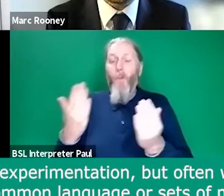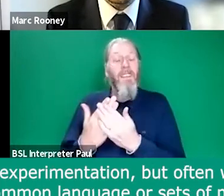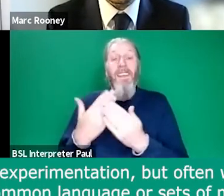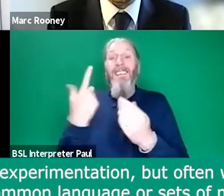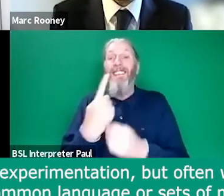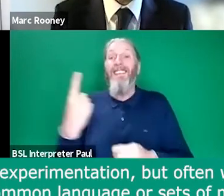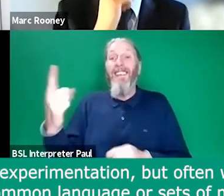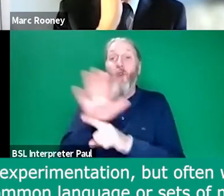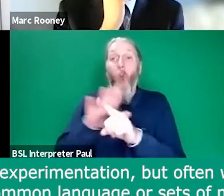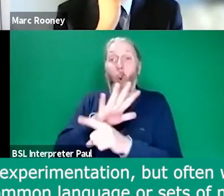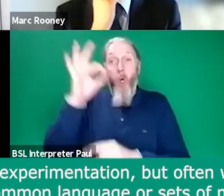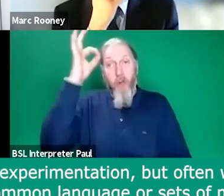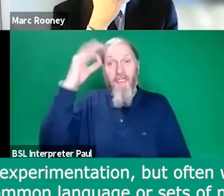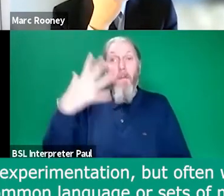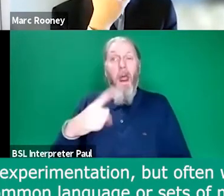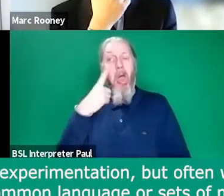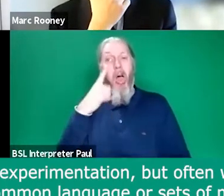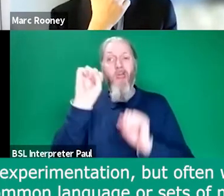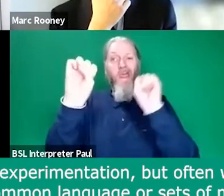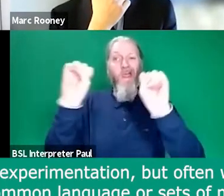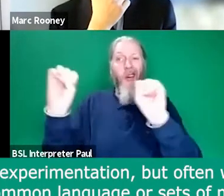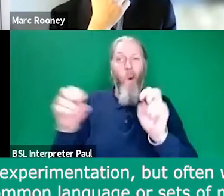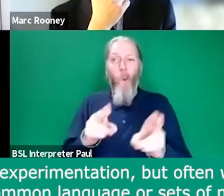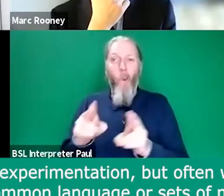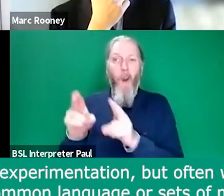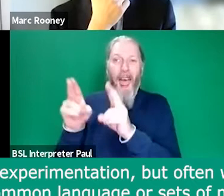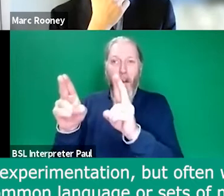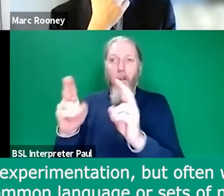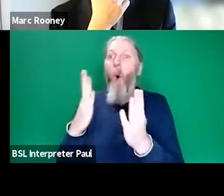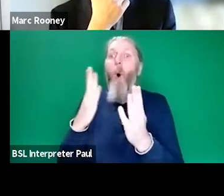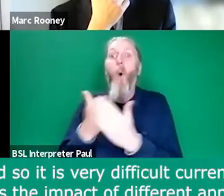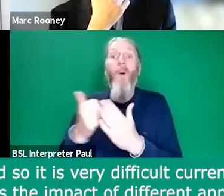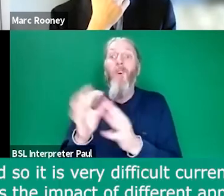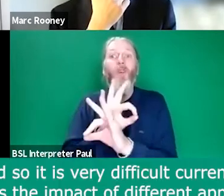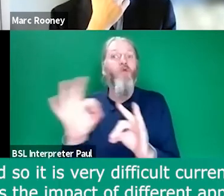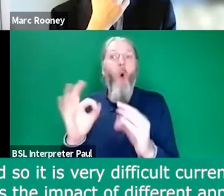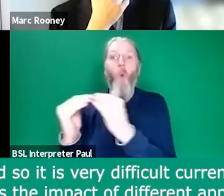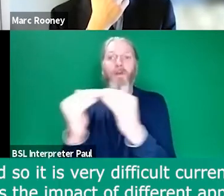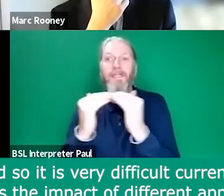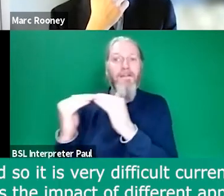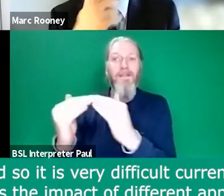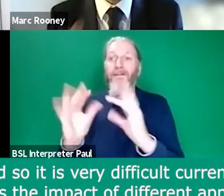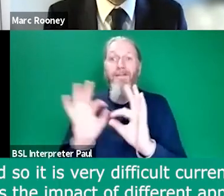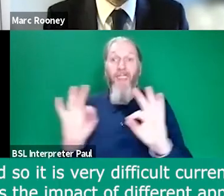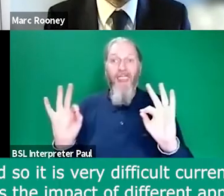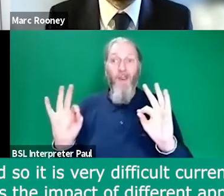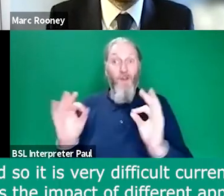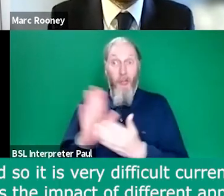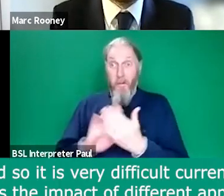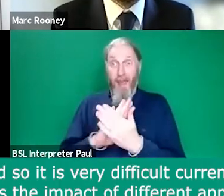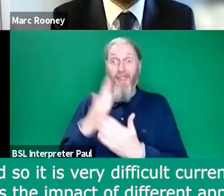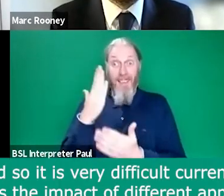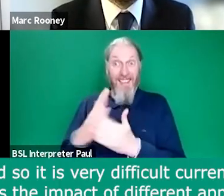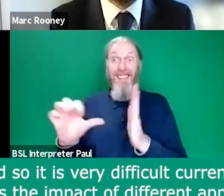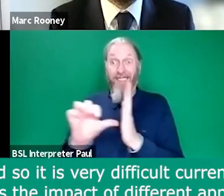and experimentation, but often without a common language or set of metrics. And so it is very difficult currently to assess the